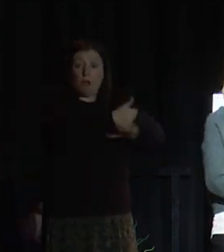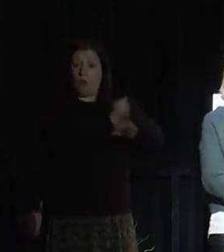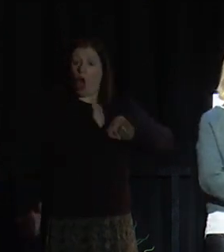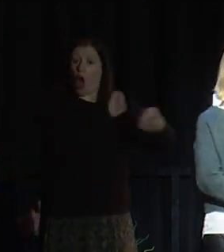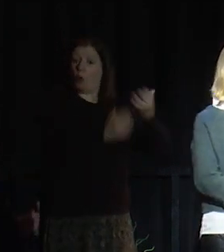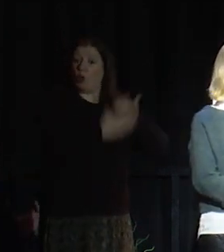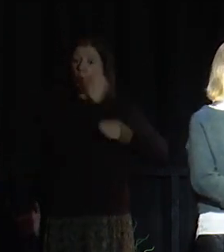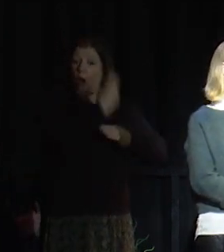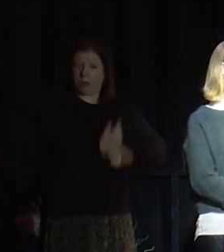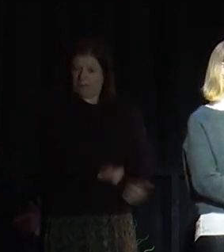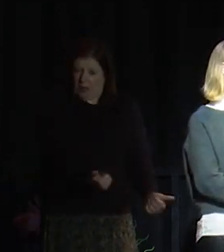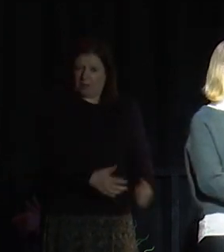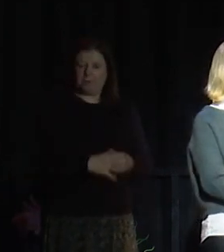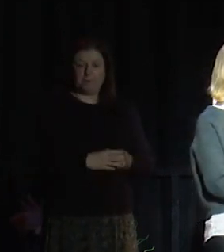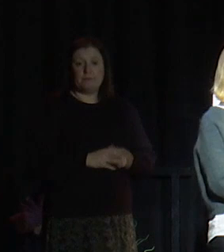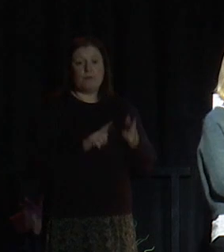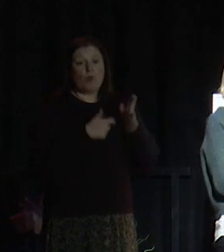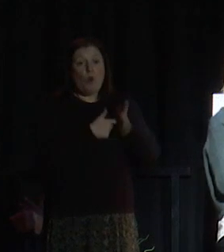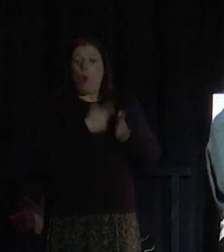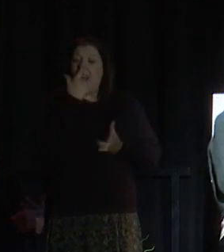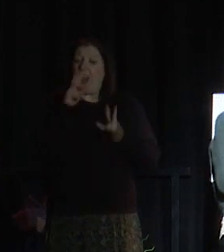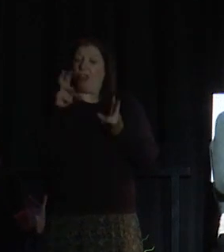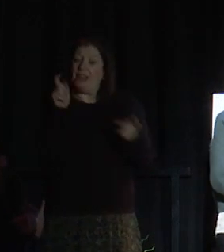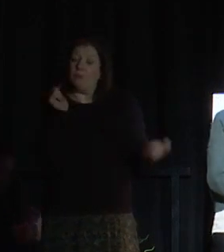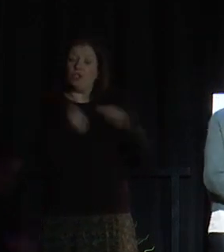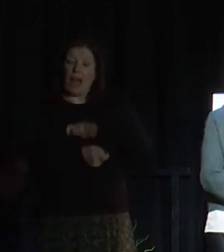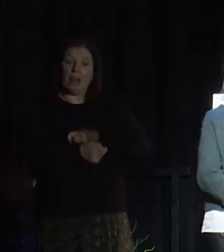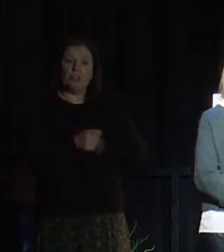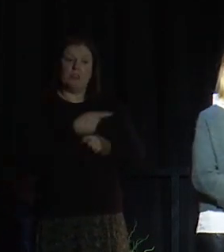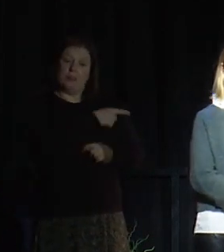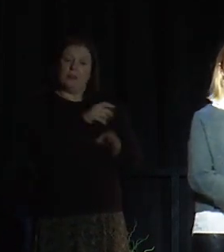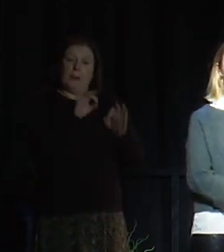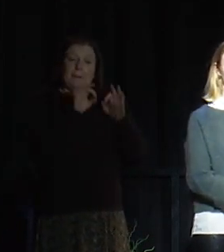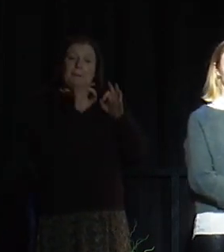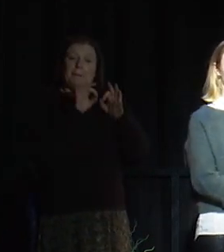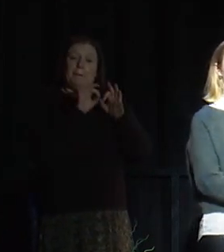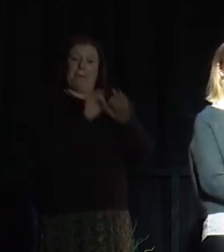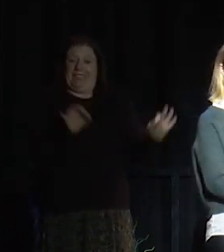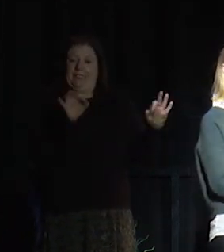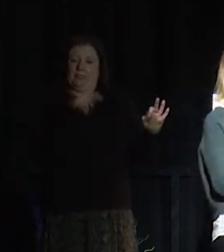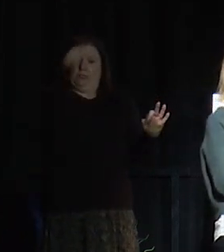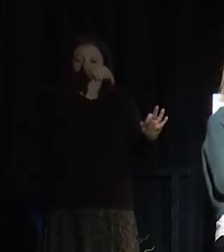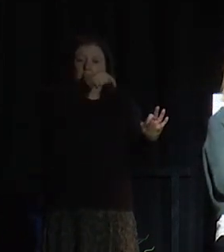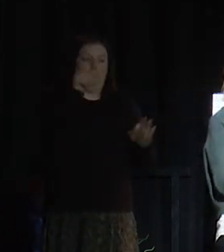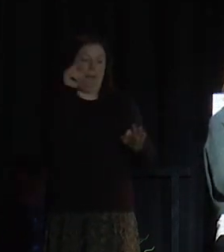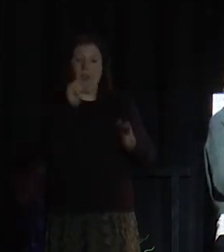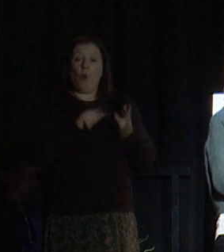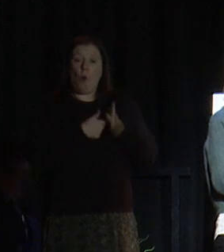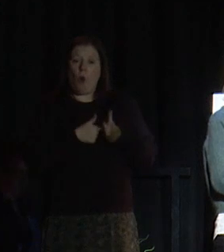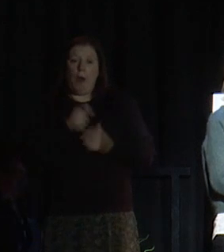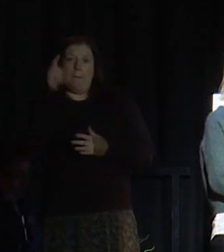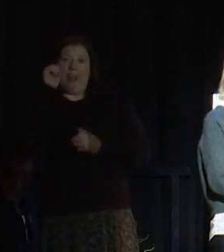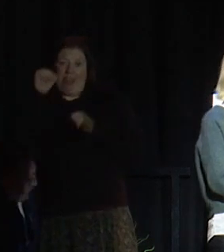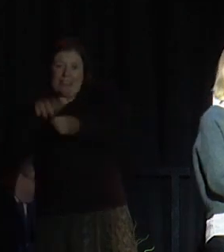art. And it can also be thematically different as well. So at the moment, it's peace, see peace differently. But it might be Blink, see